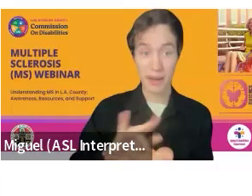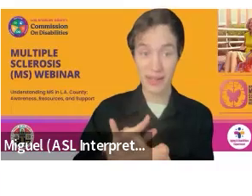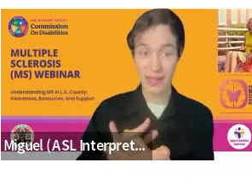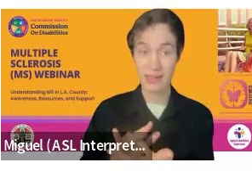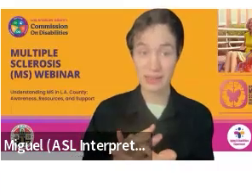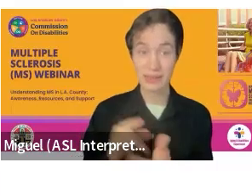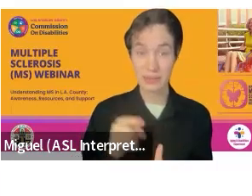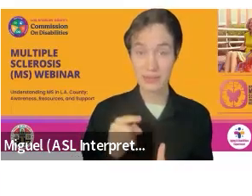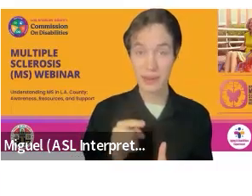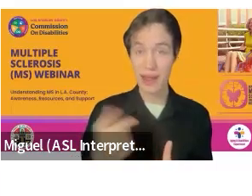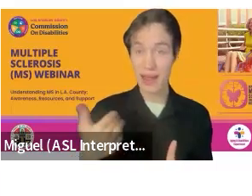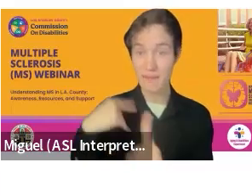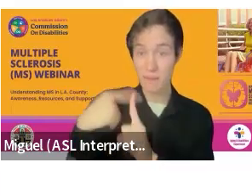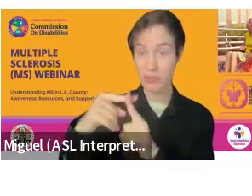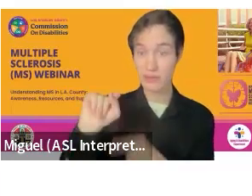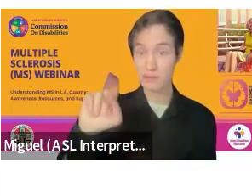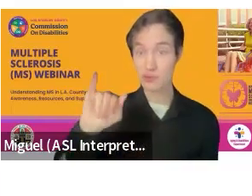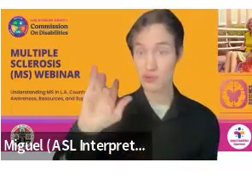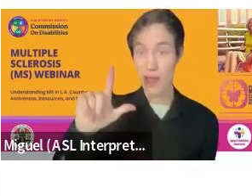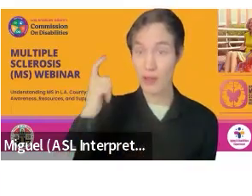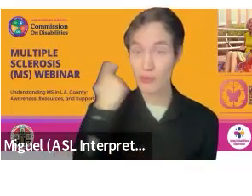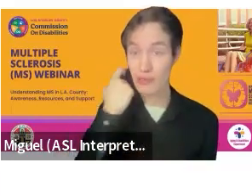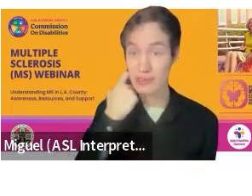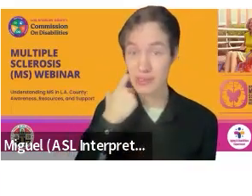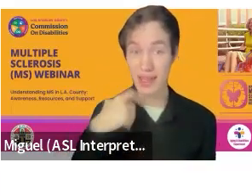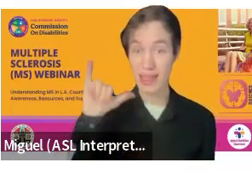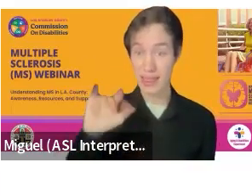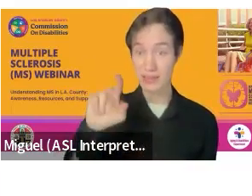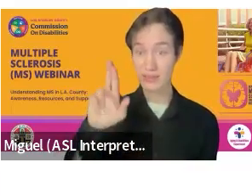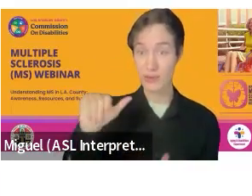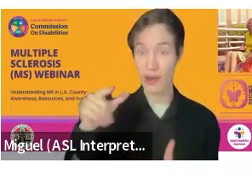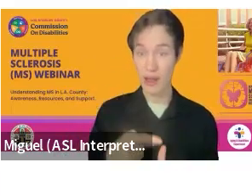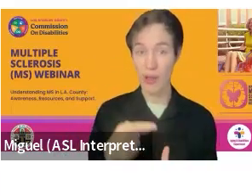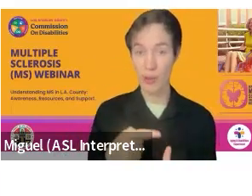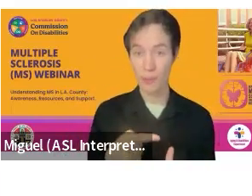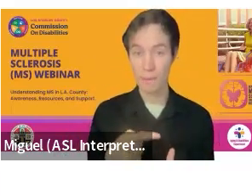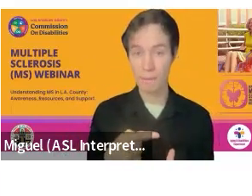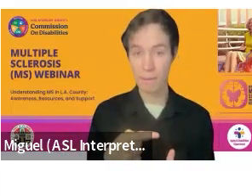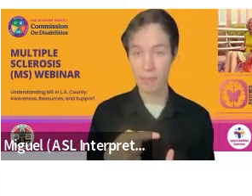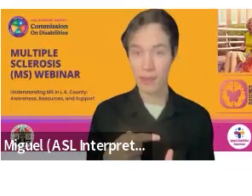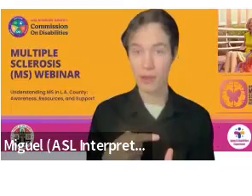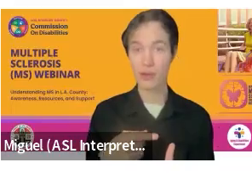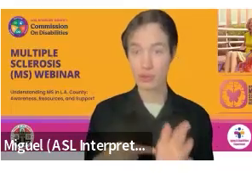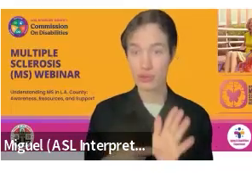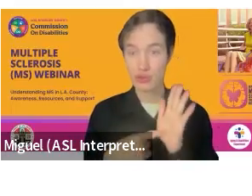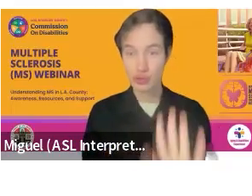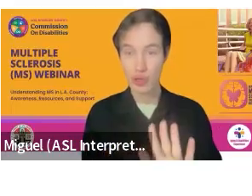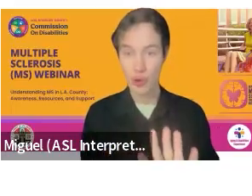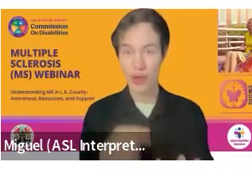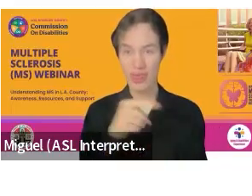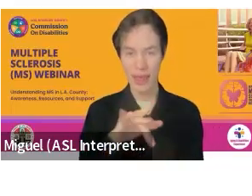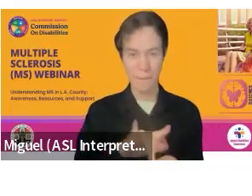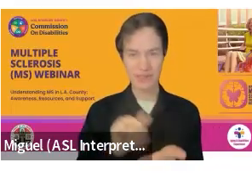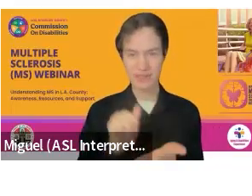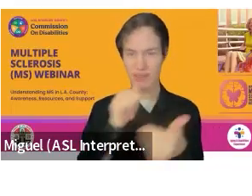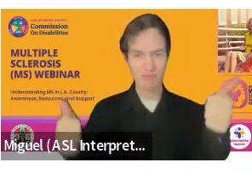a positive trial recently. The trial was actually designed to show that this was non-inferior to ocrelizumab